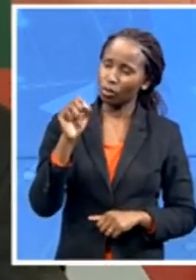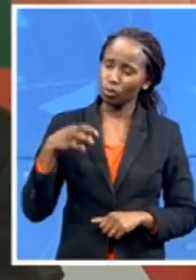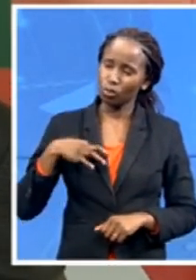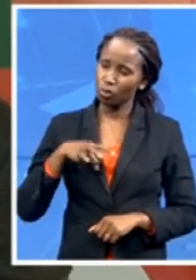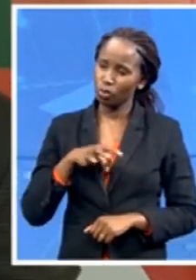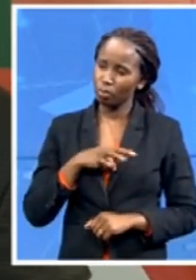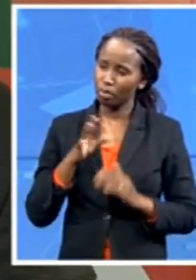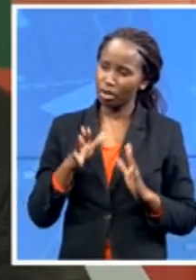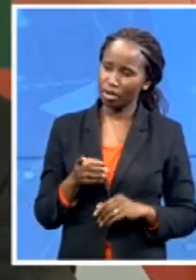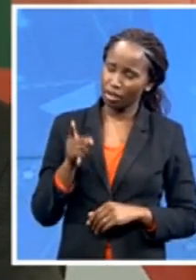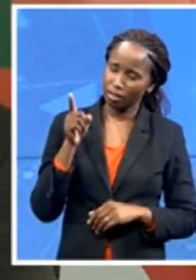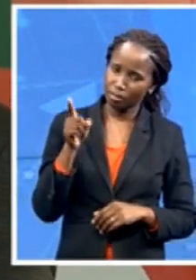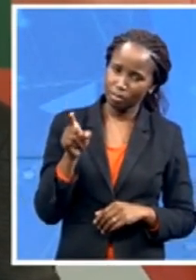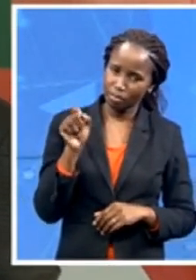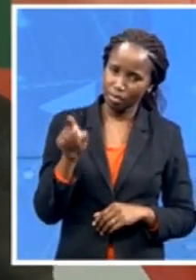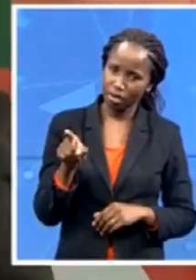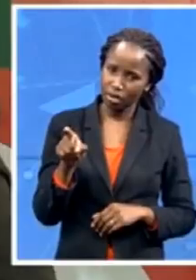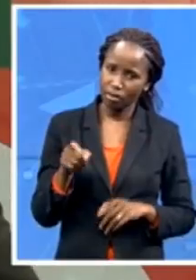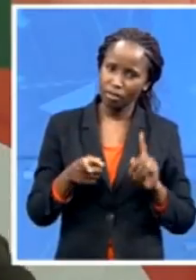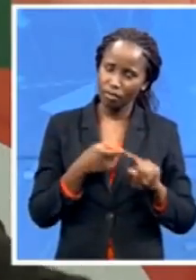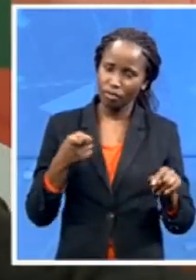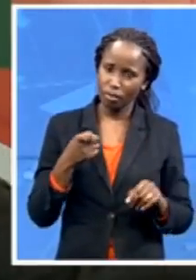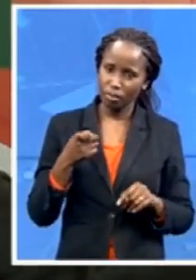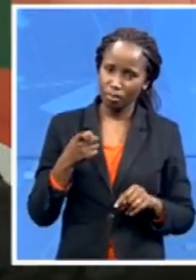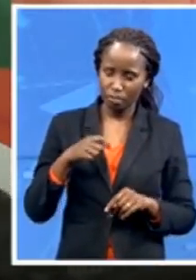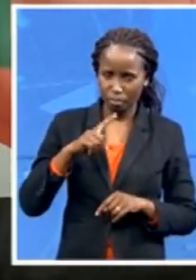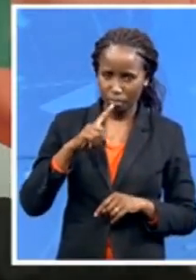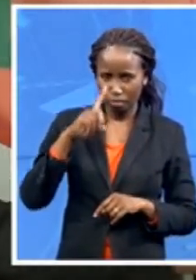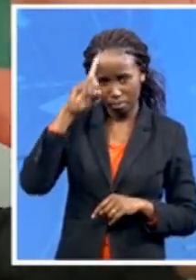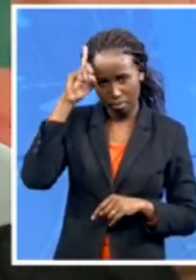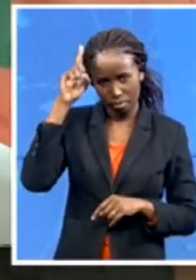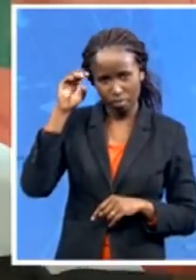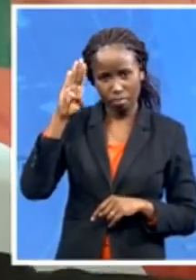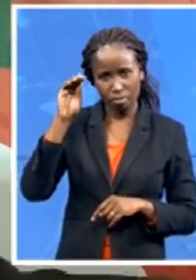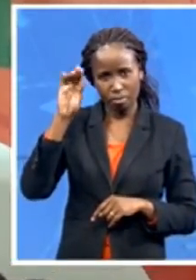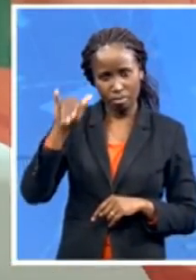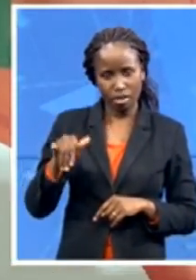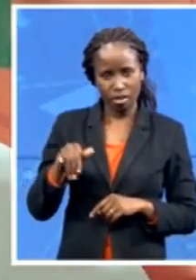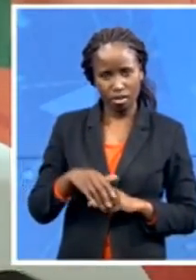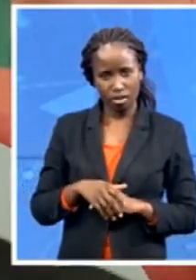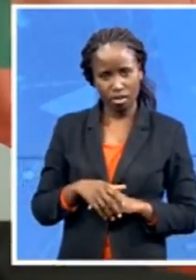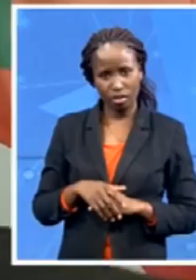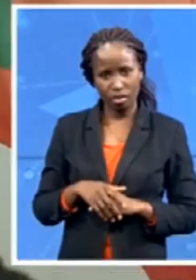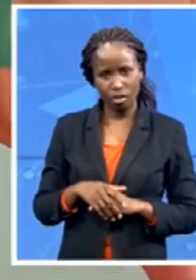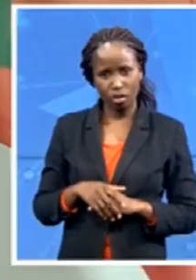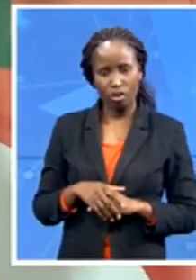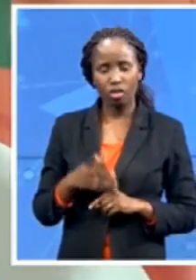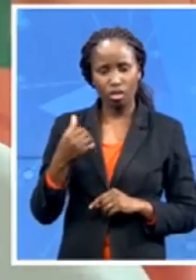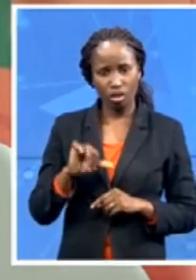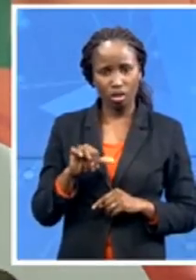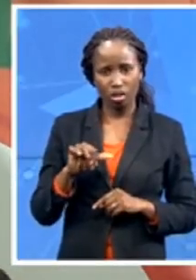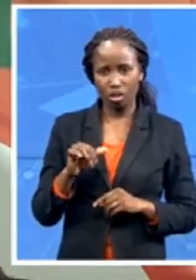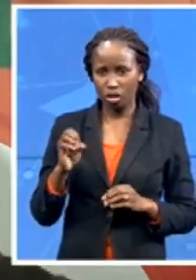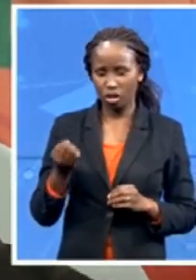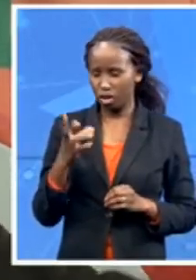Yase Nelson Mandela. Wasi shia neli fa pa ubobani. Upe. Ima babak bonem chagas.